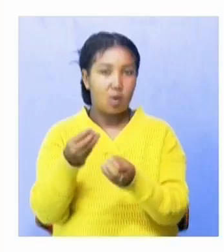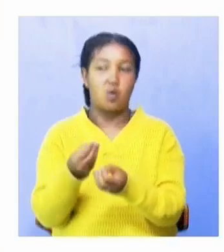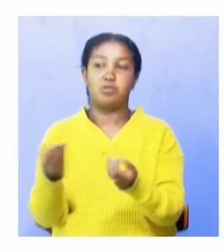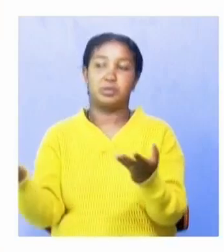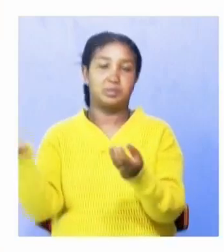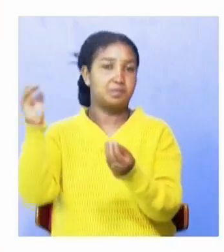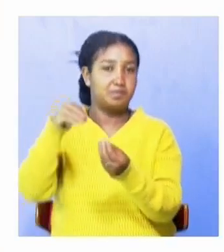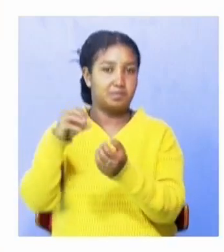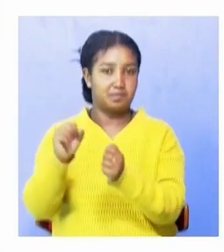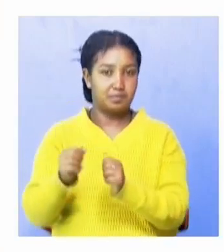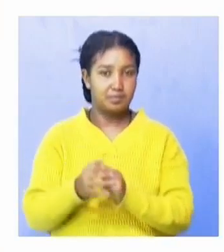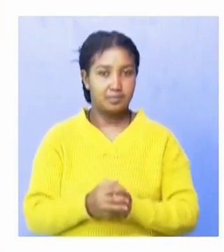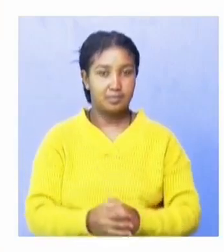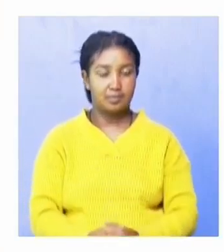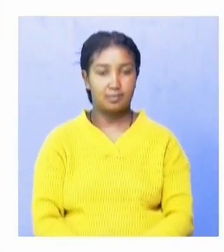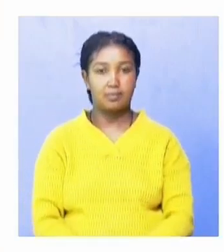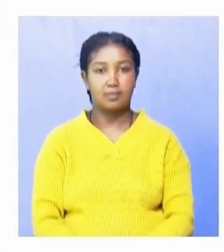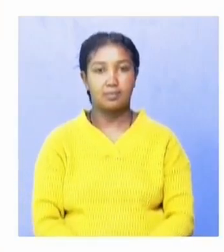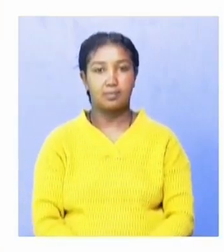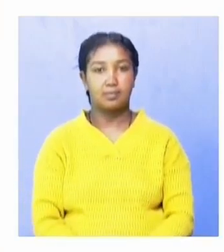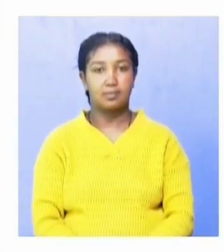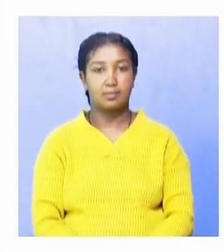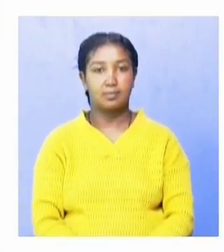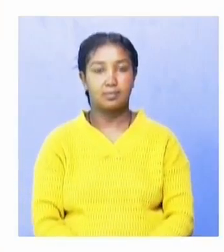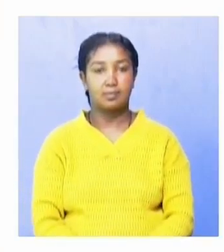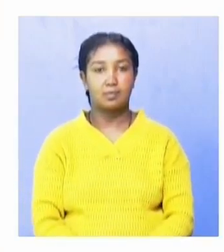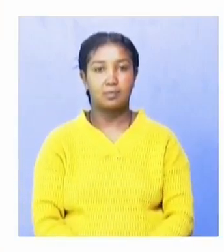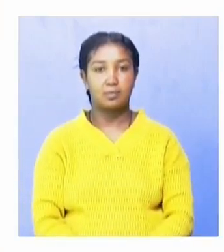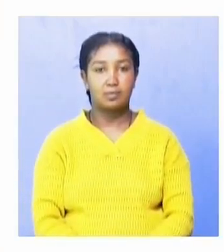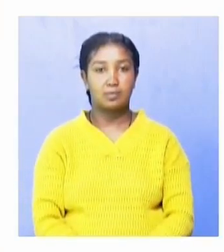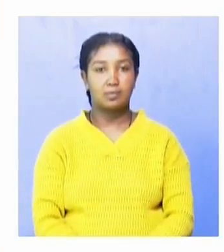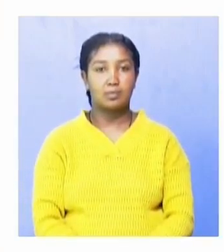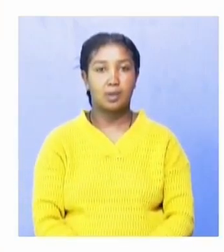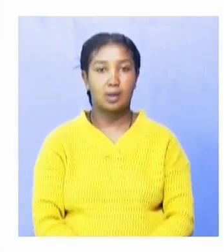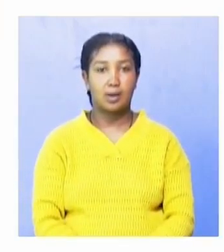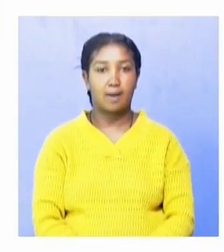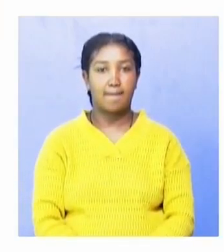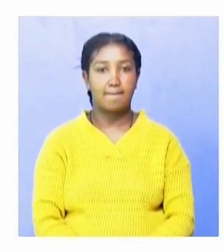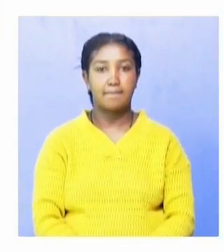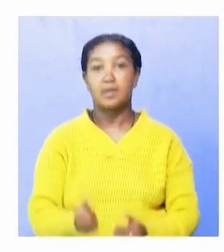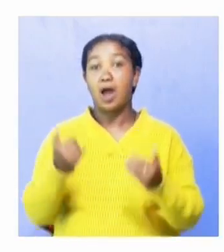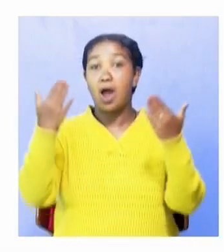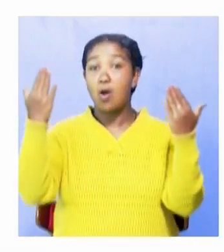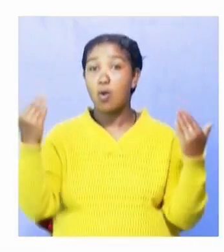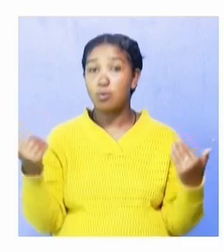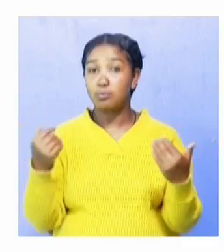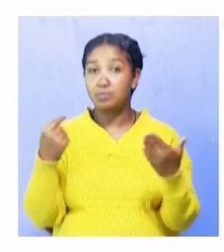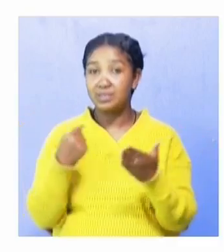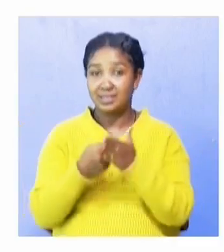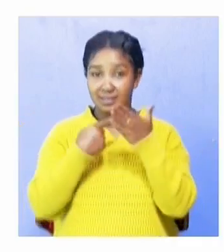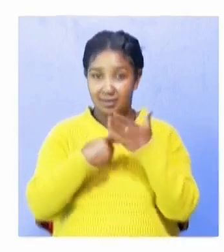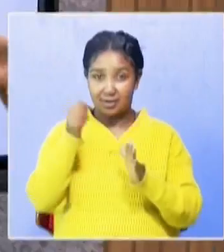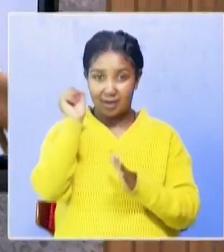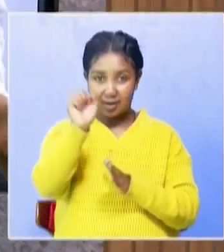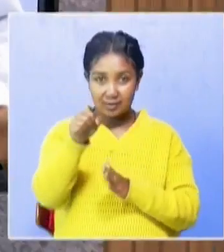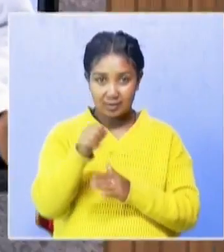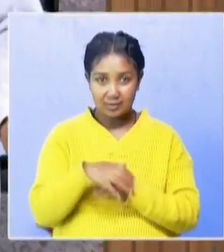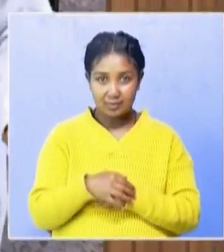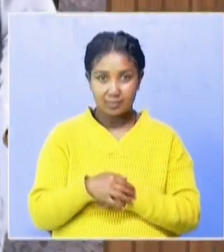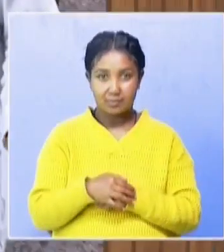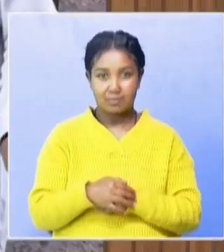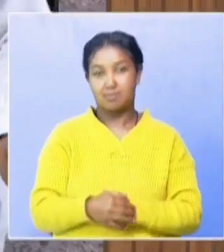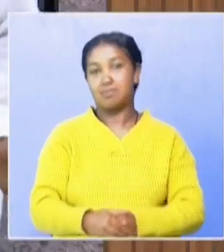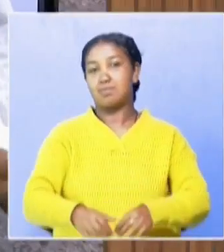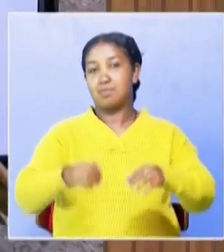Object. We can add object here. I hope it's clear, yeah?